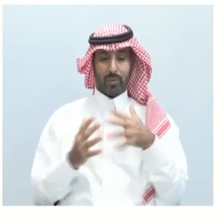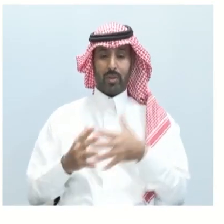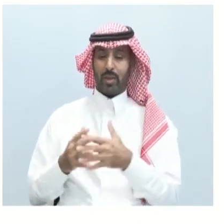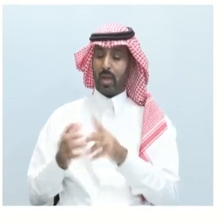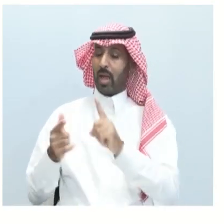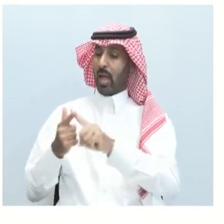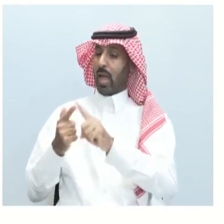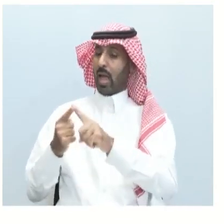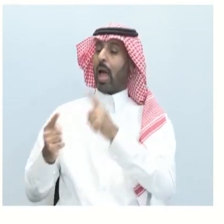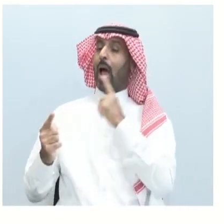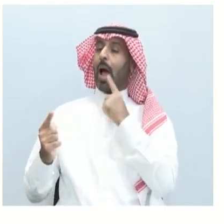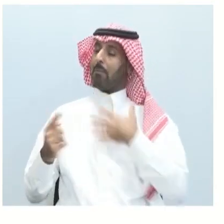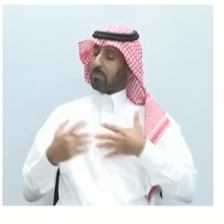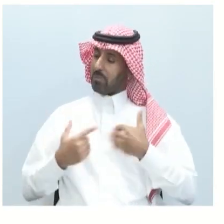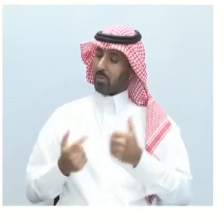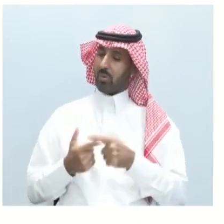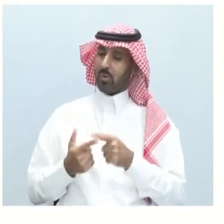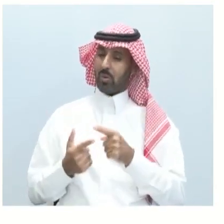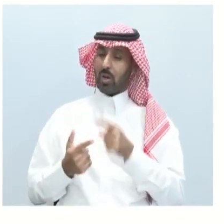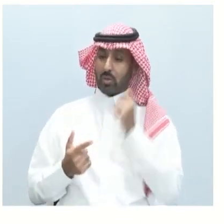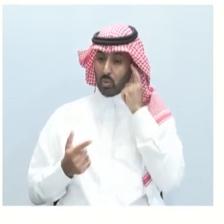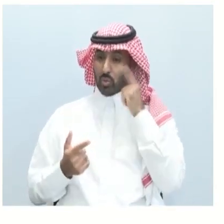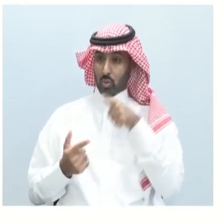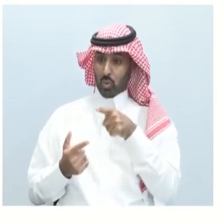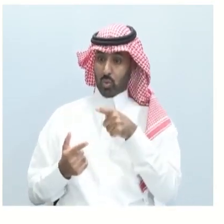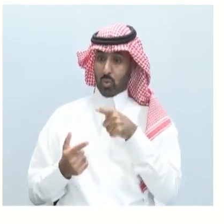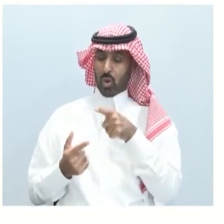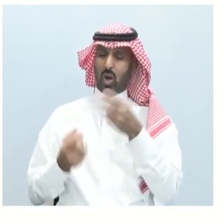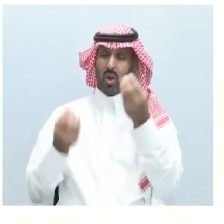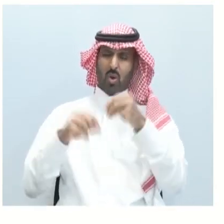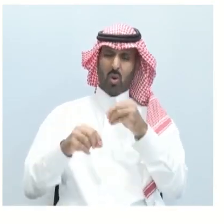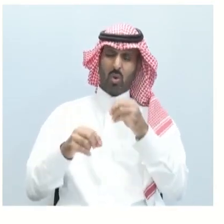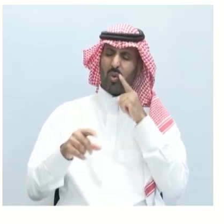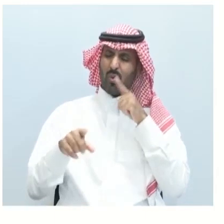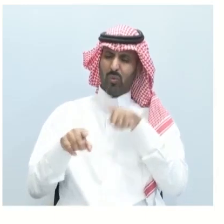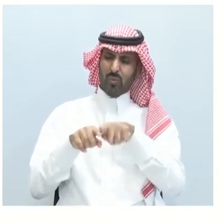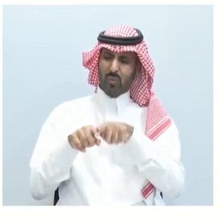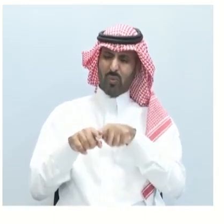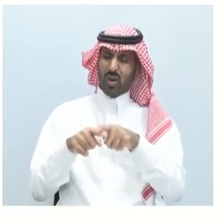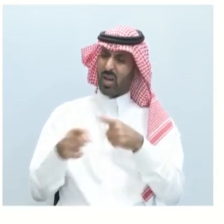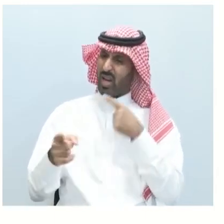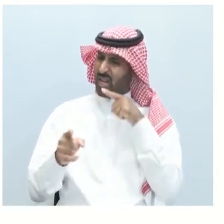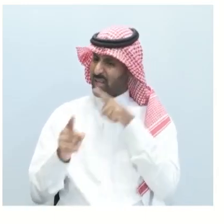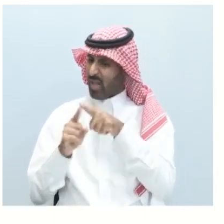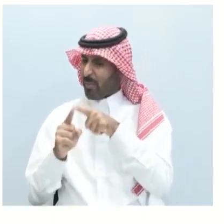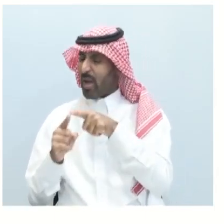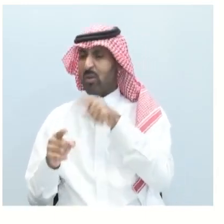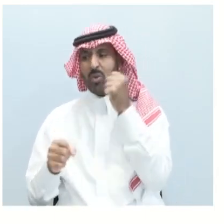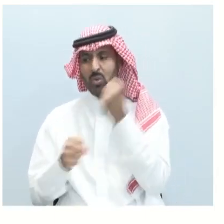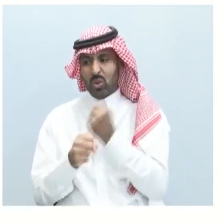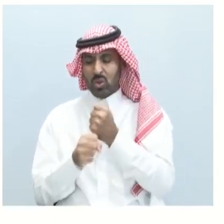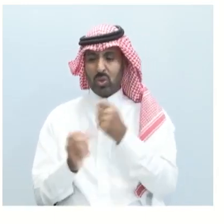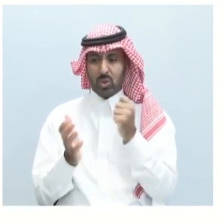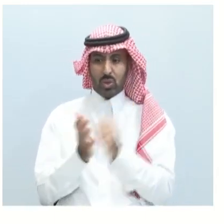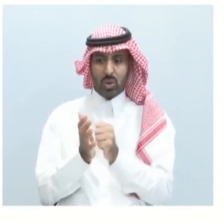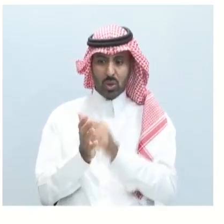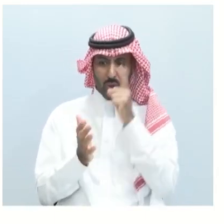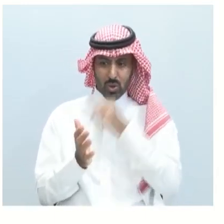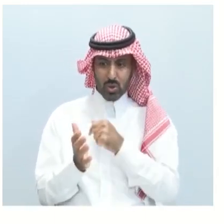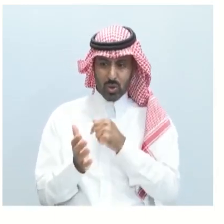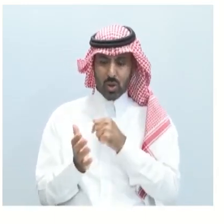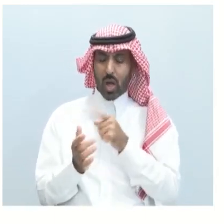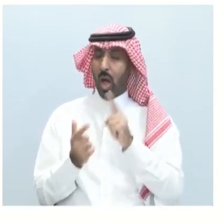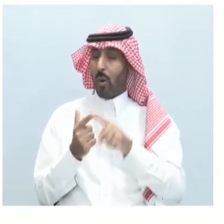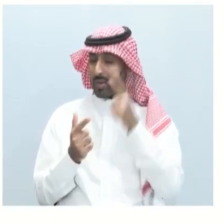am too. But, you know, a lot of friends end up arguing about chores. So, I